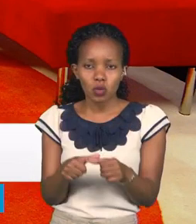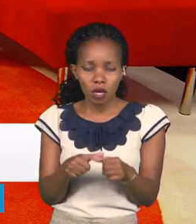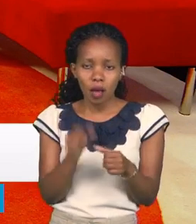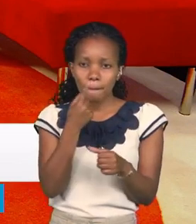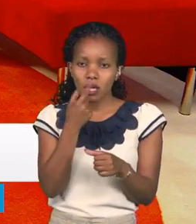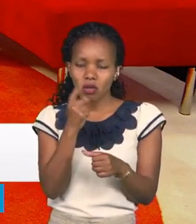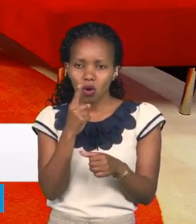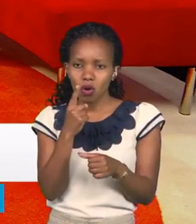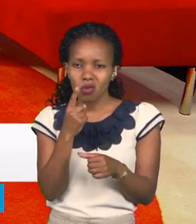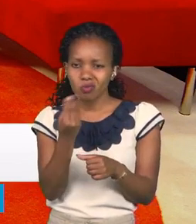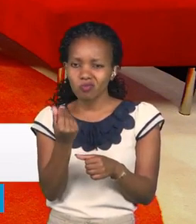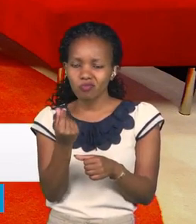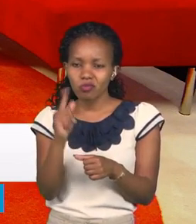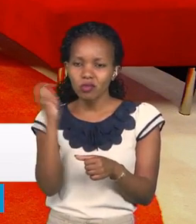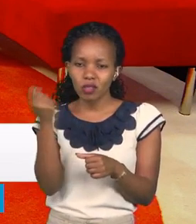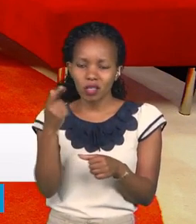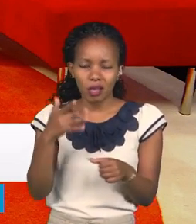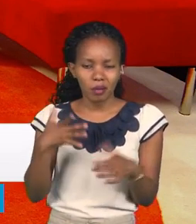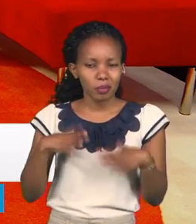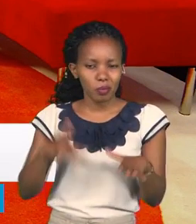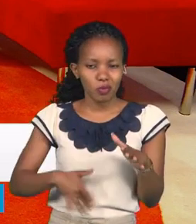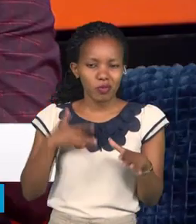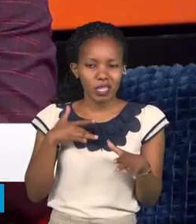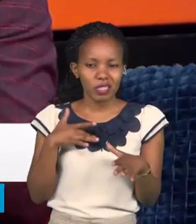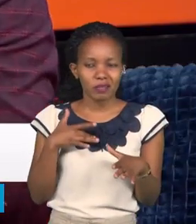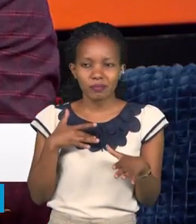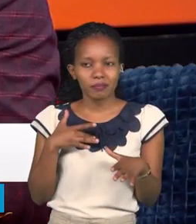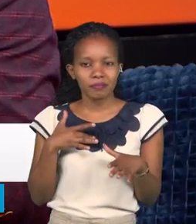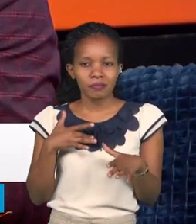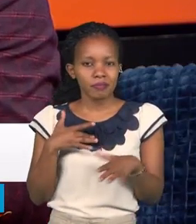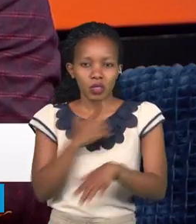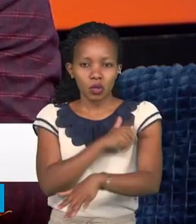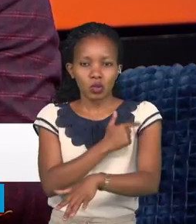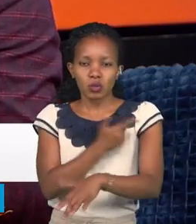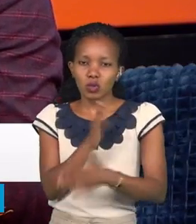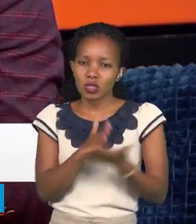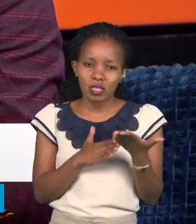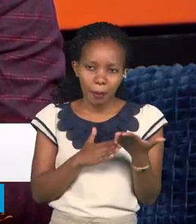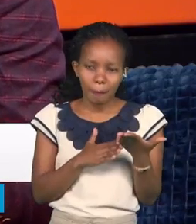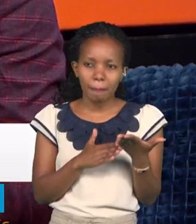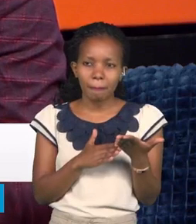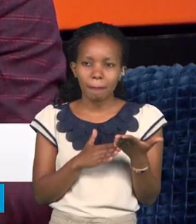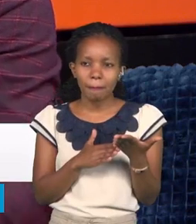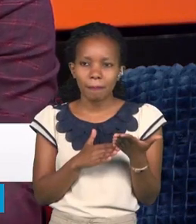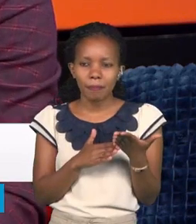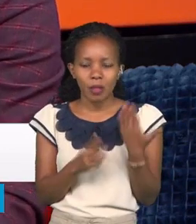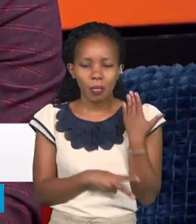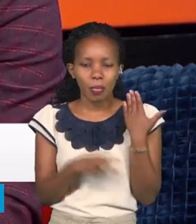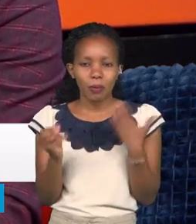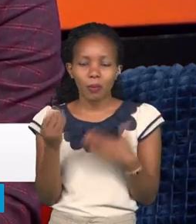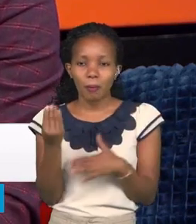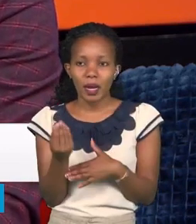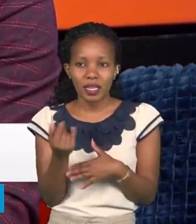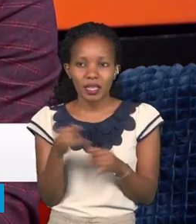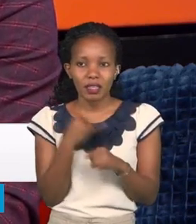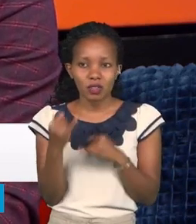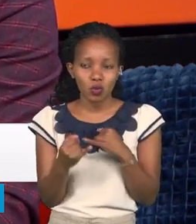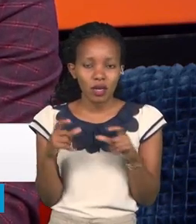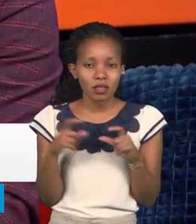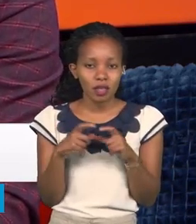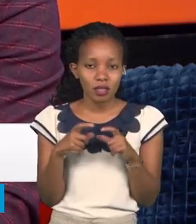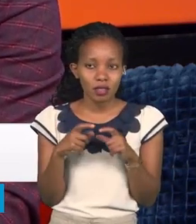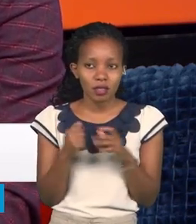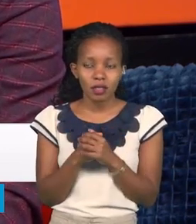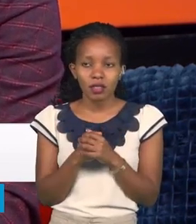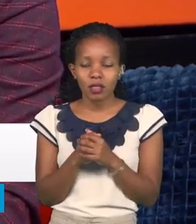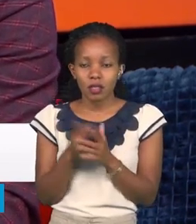Kenya. Mm-hmm. Now, some people felt like some hospitals kind of now rob them off from the insurance cards. You know,